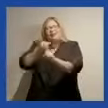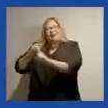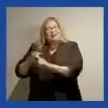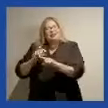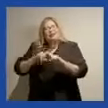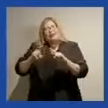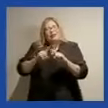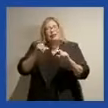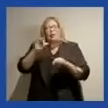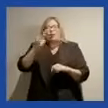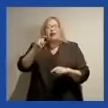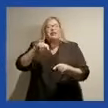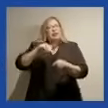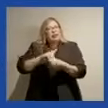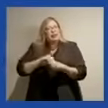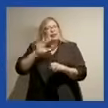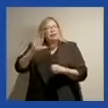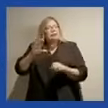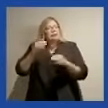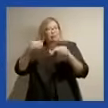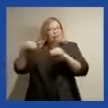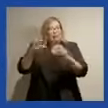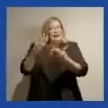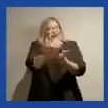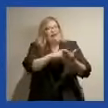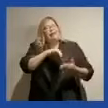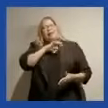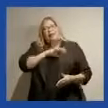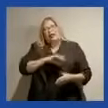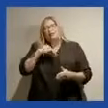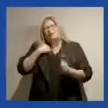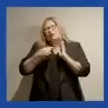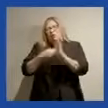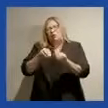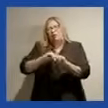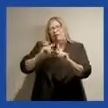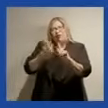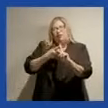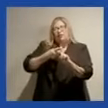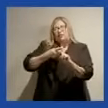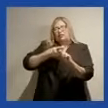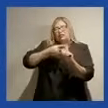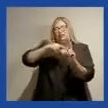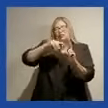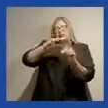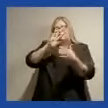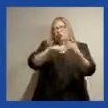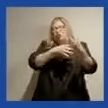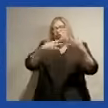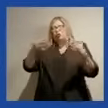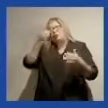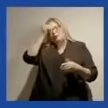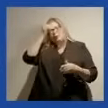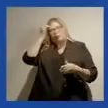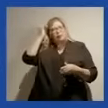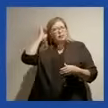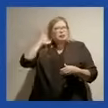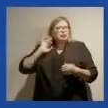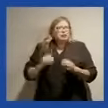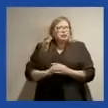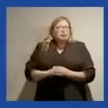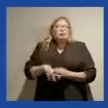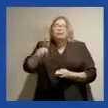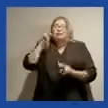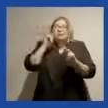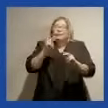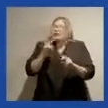California. Again, capital gains playing an outsized role, as we demonstrated in that first chart. But you can see back the previous administrations, Schwarzenegger